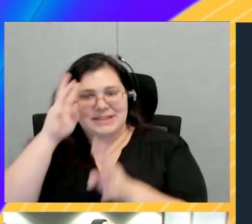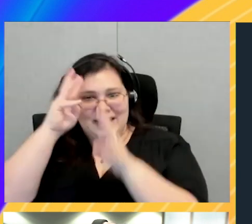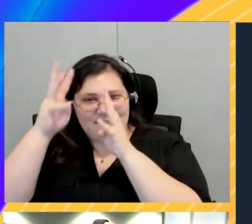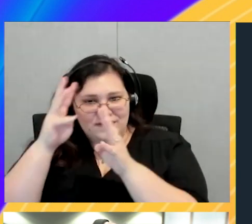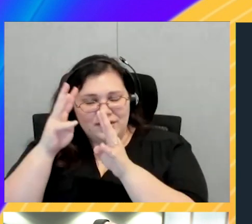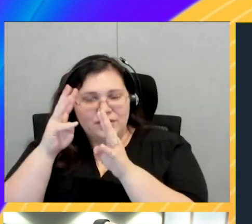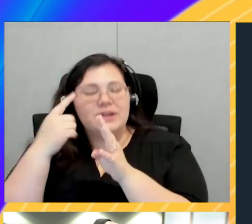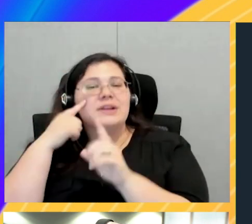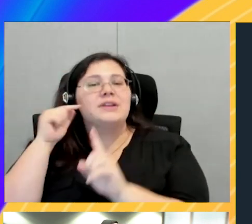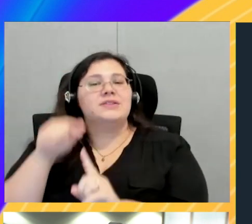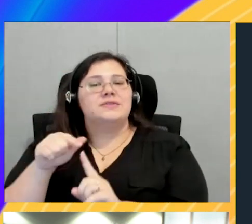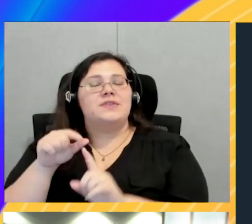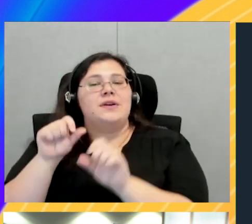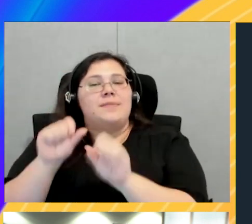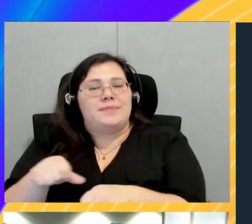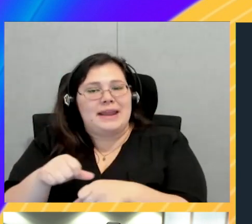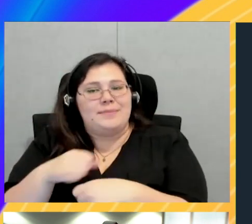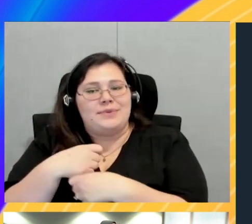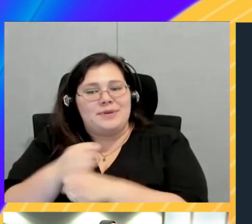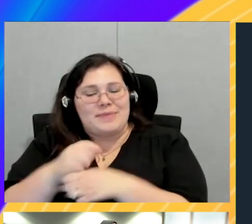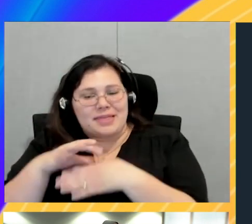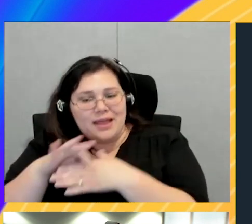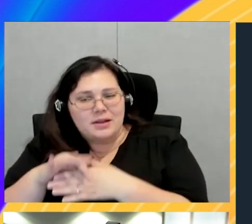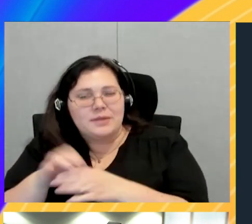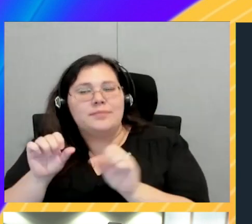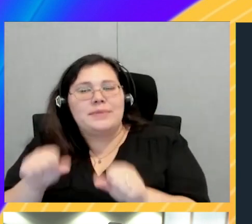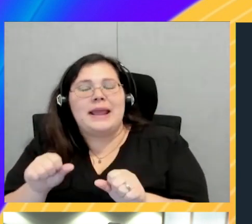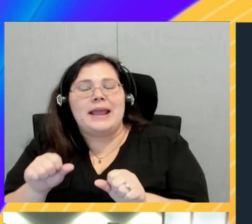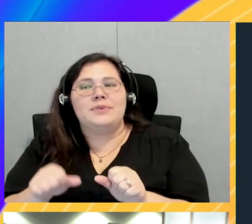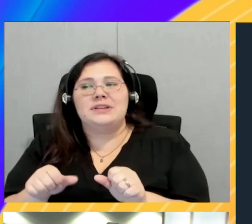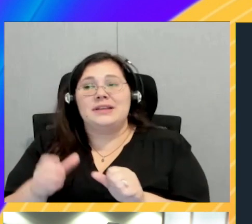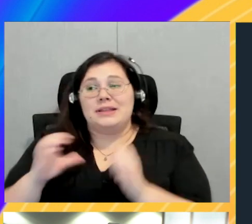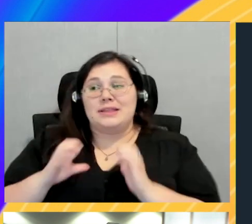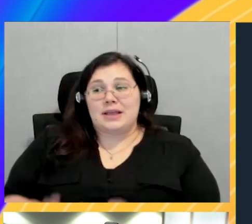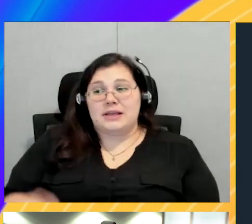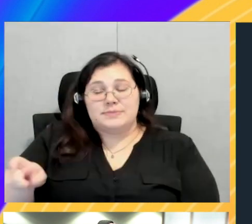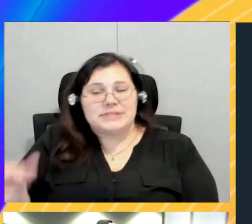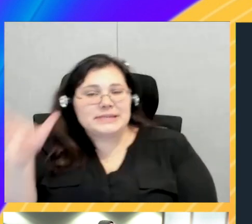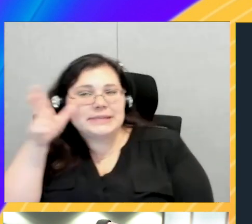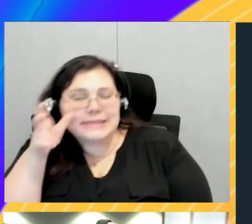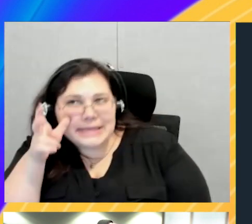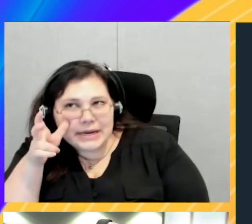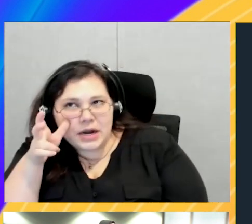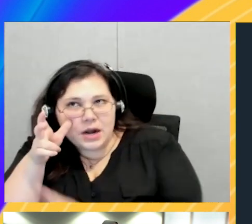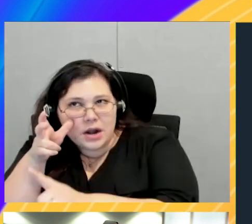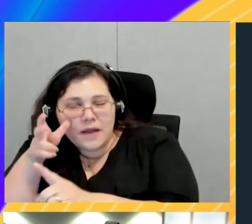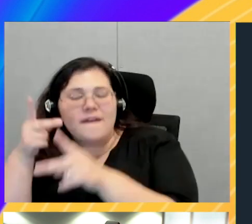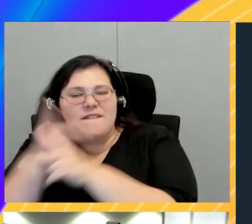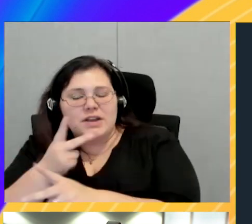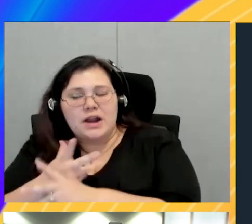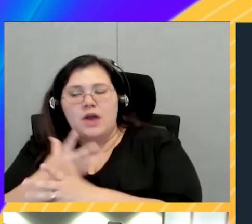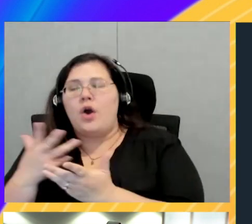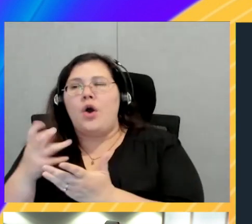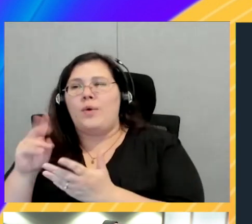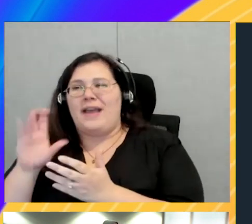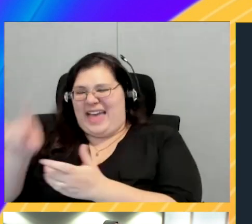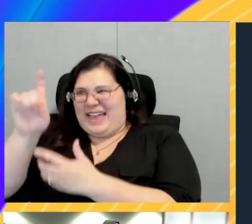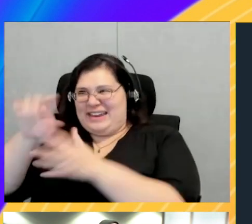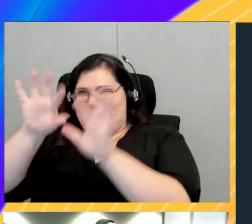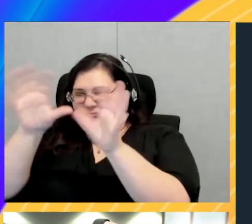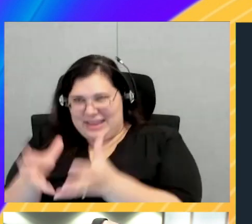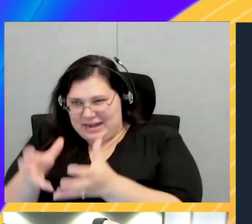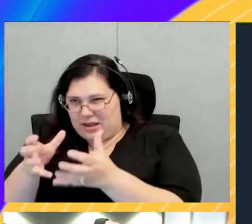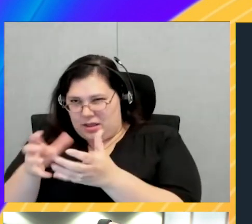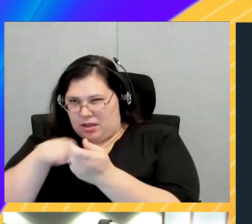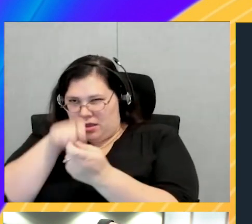being able to hear the customer's need, parse it into its core chunks, and then go reach out to those deep level experts that